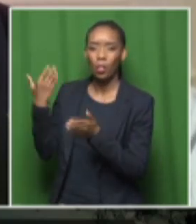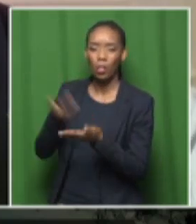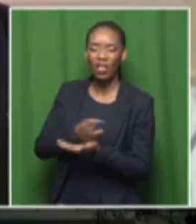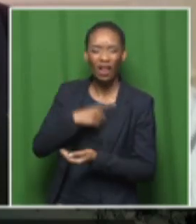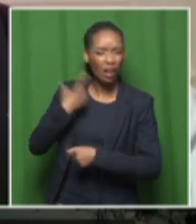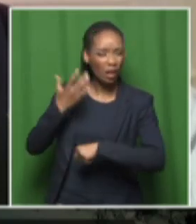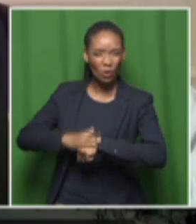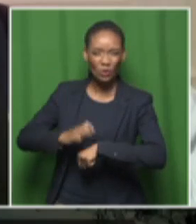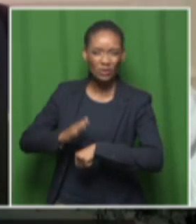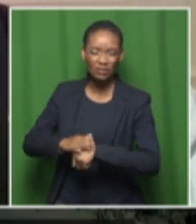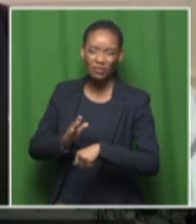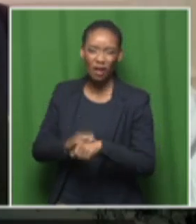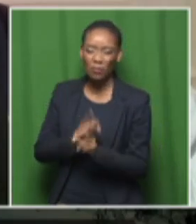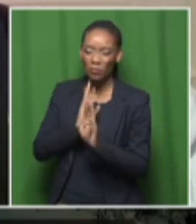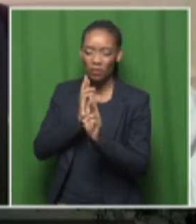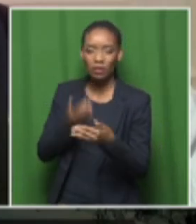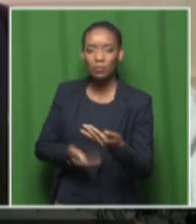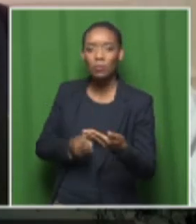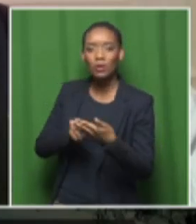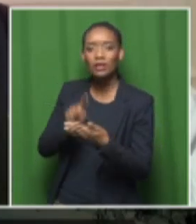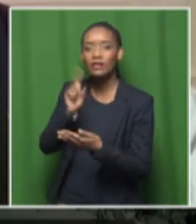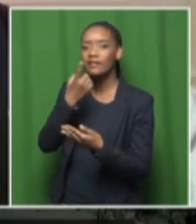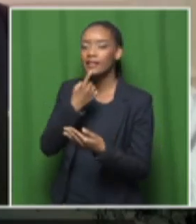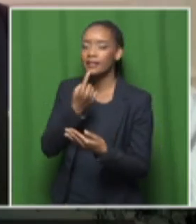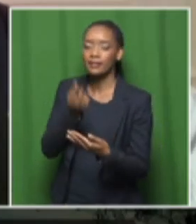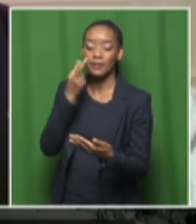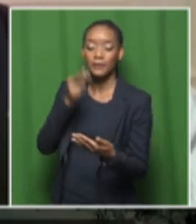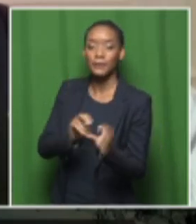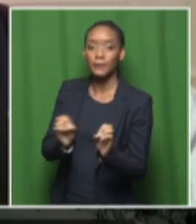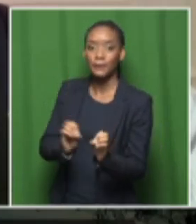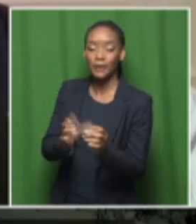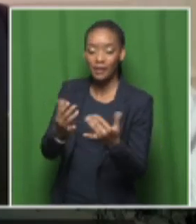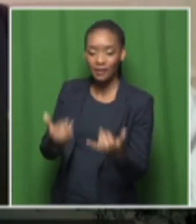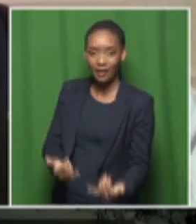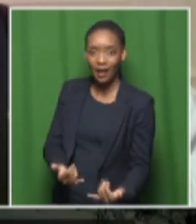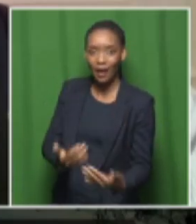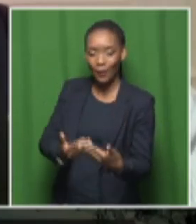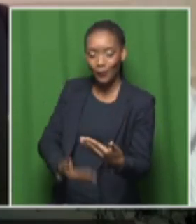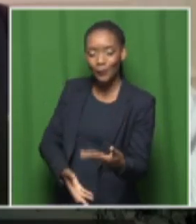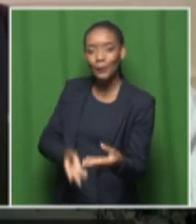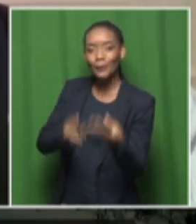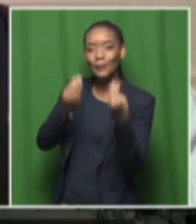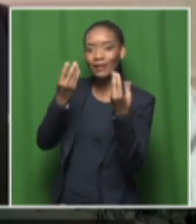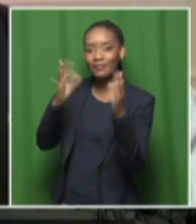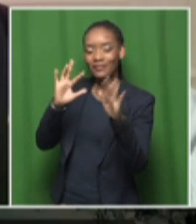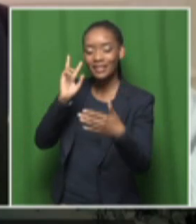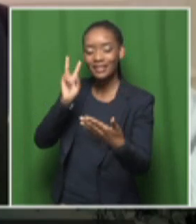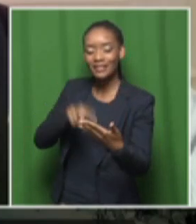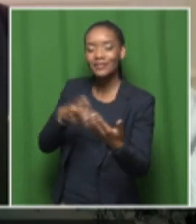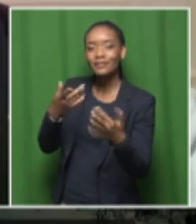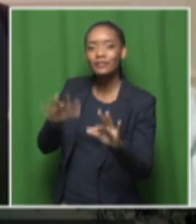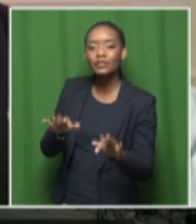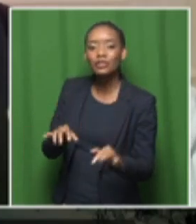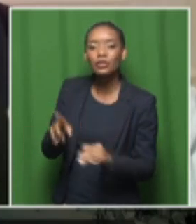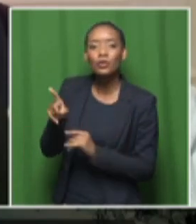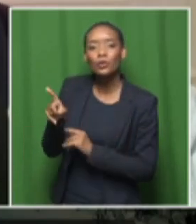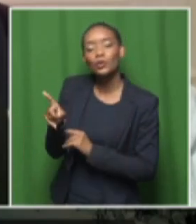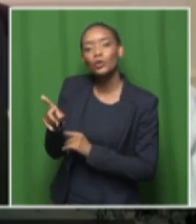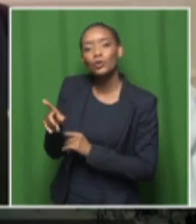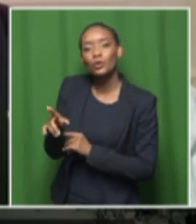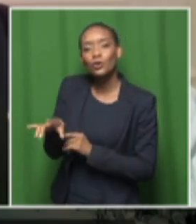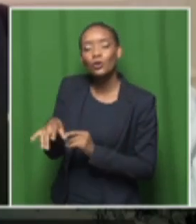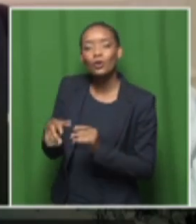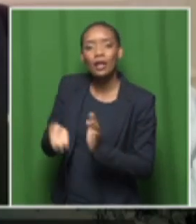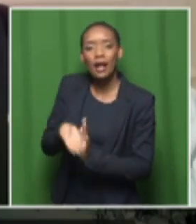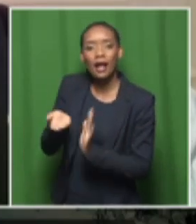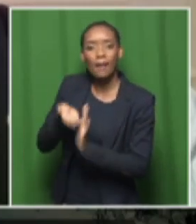at first was sight unseen. It has now been seen. So when you were presenting this update on the